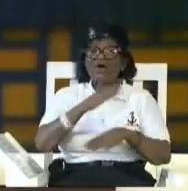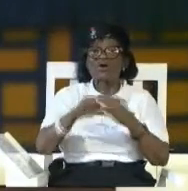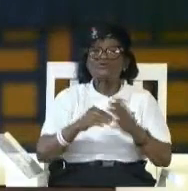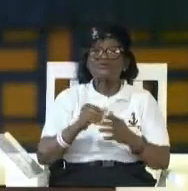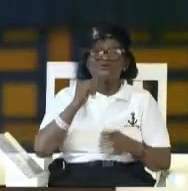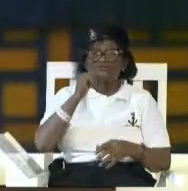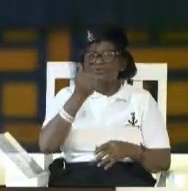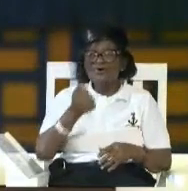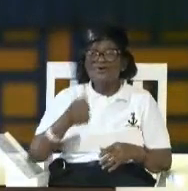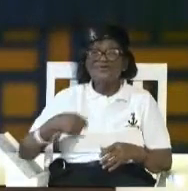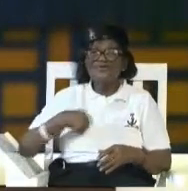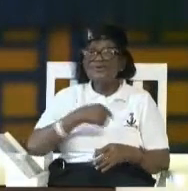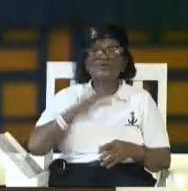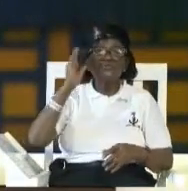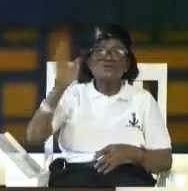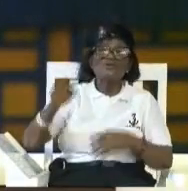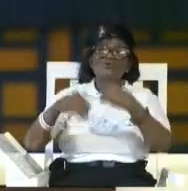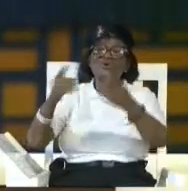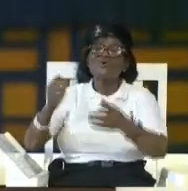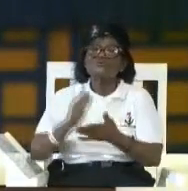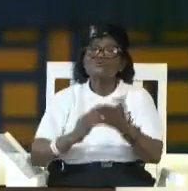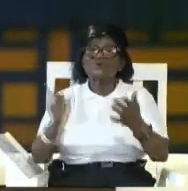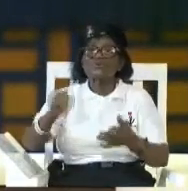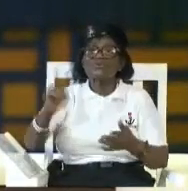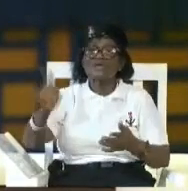car for the journey."